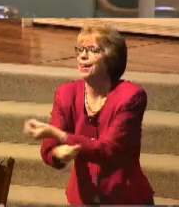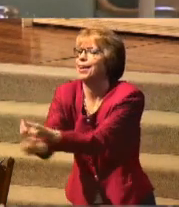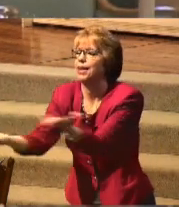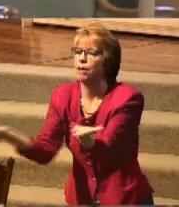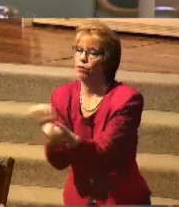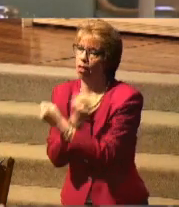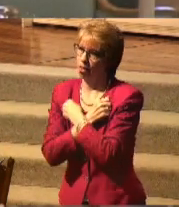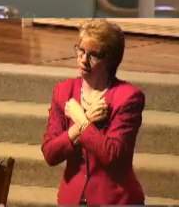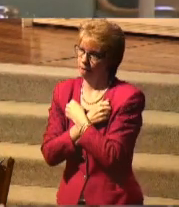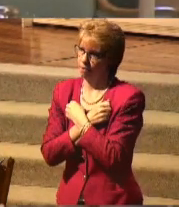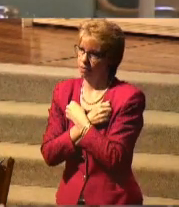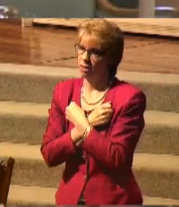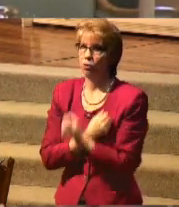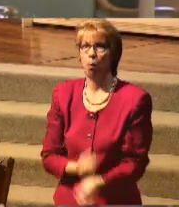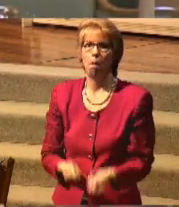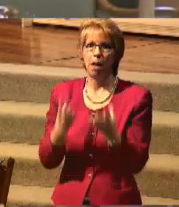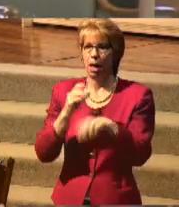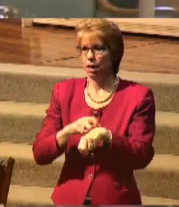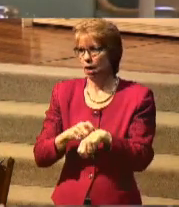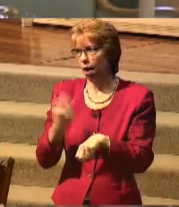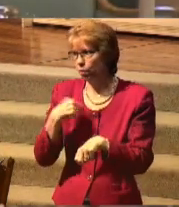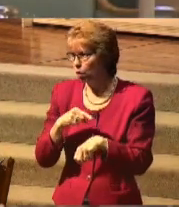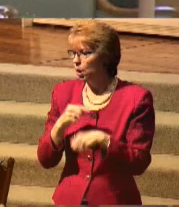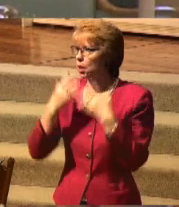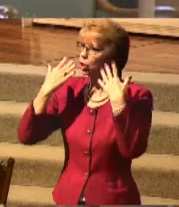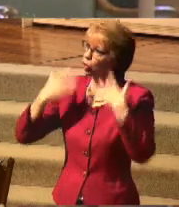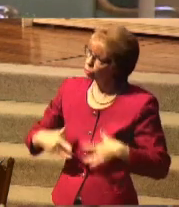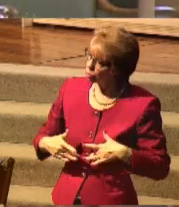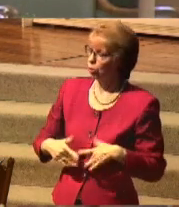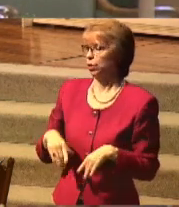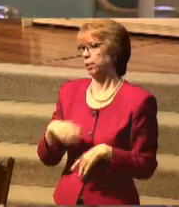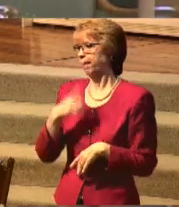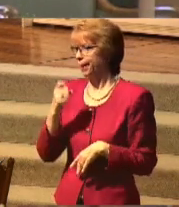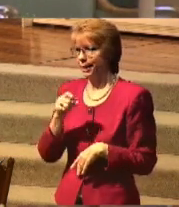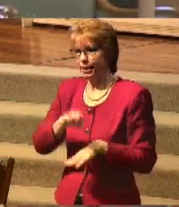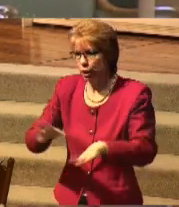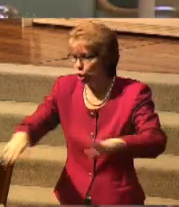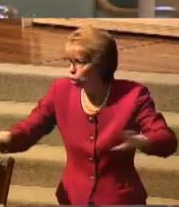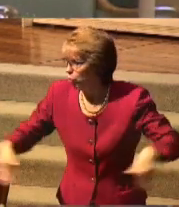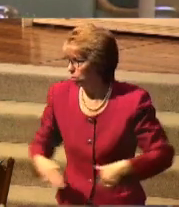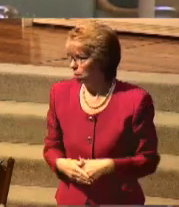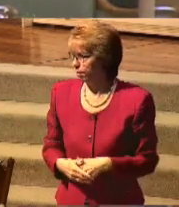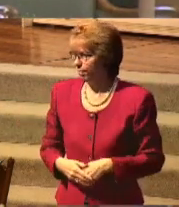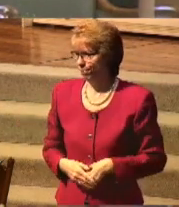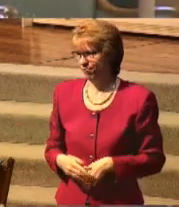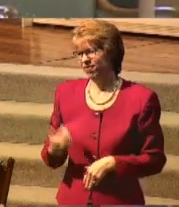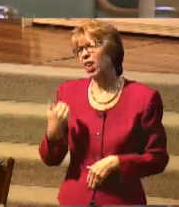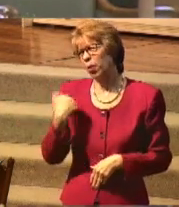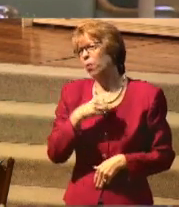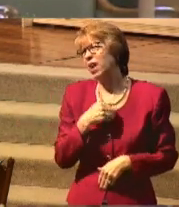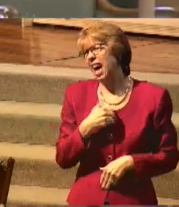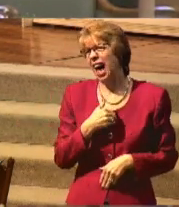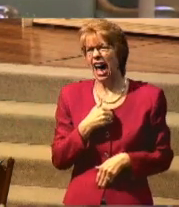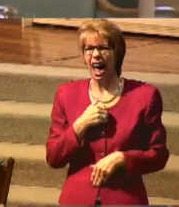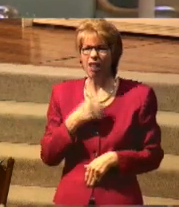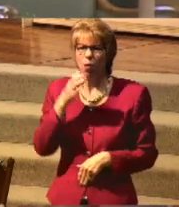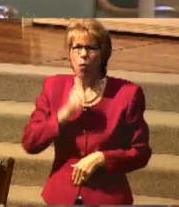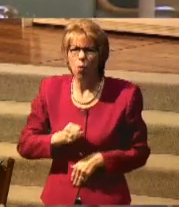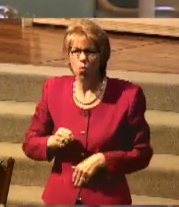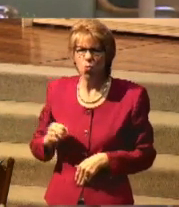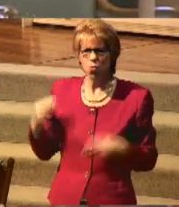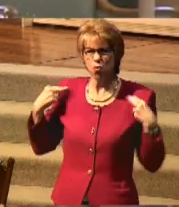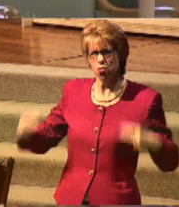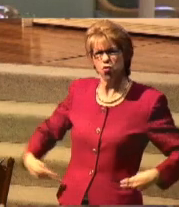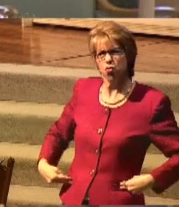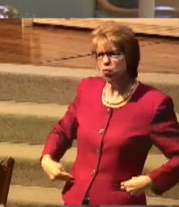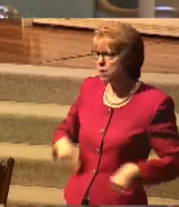many times. You know, it's the nature of human beings. We have an old nature. And if you're